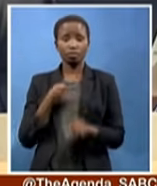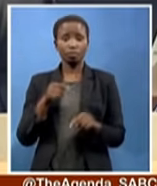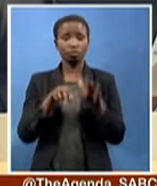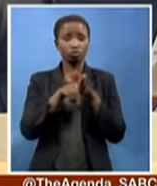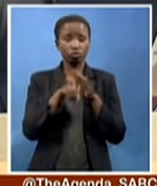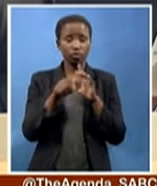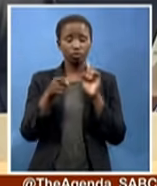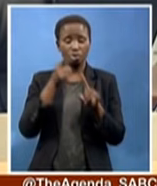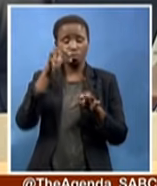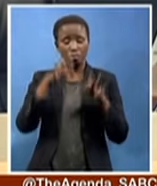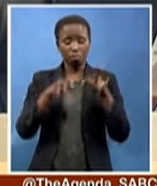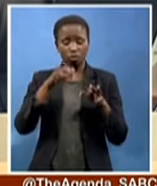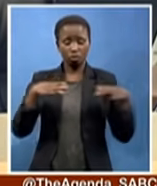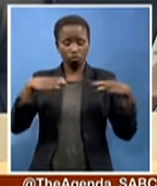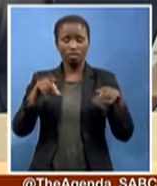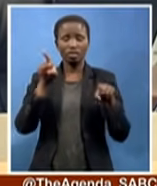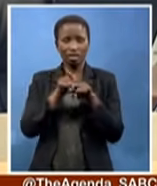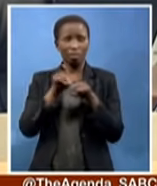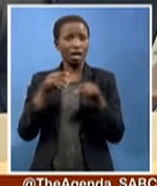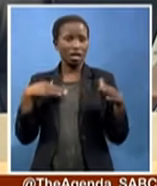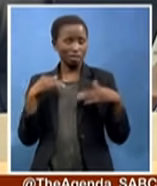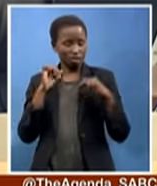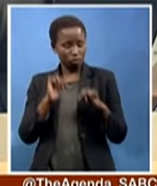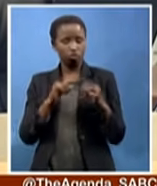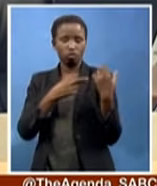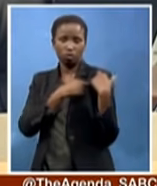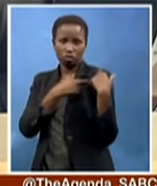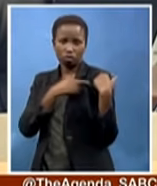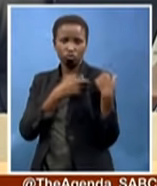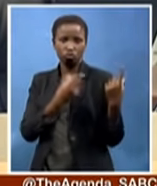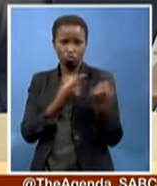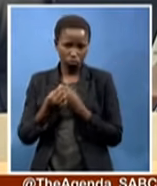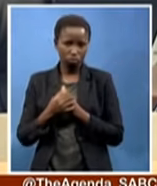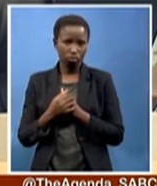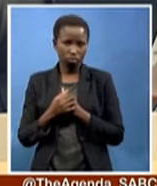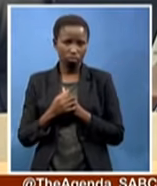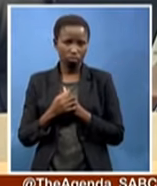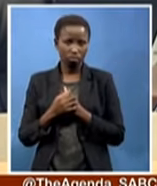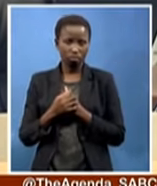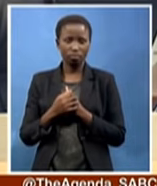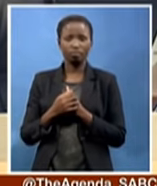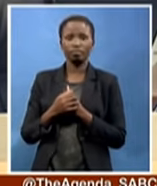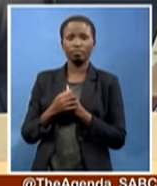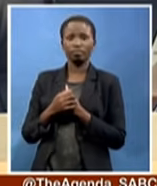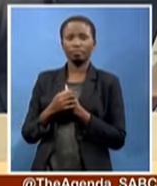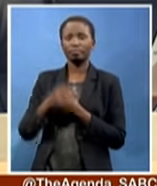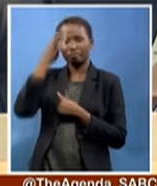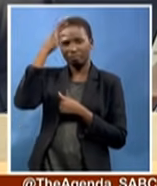responsibility. There are a number of governments around the world who utilize this very